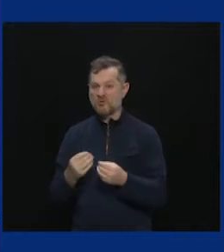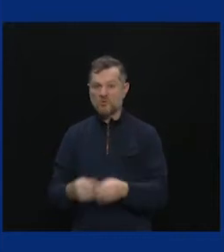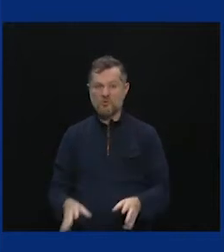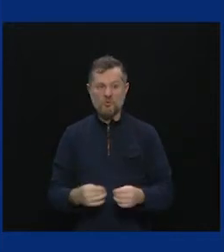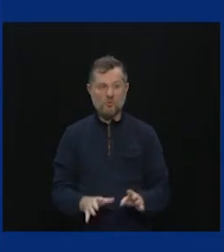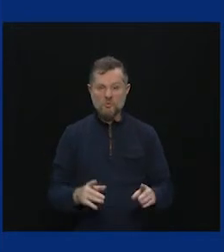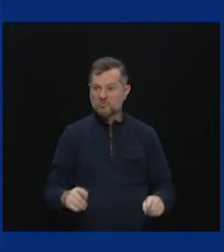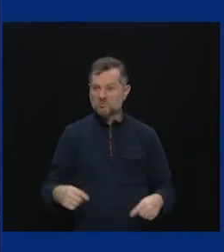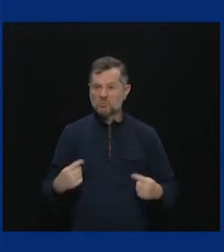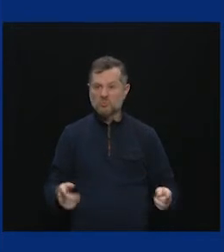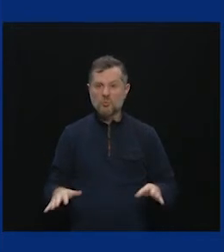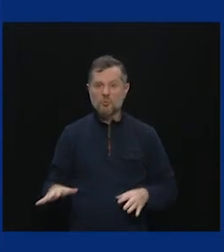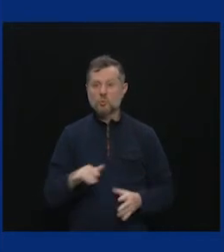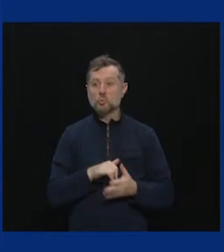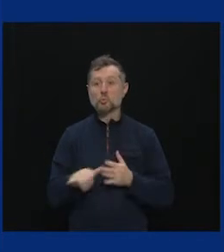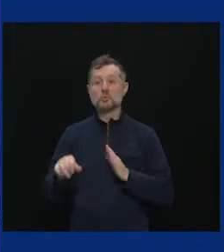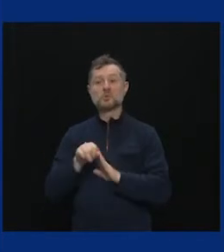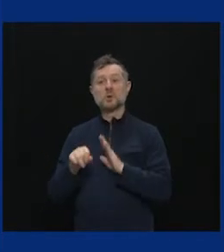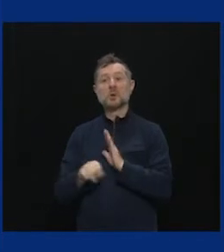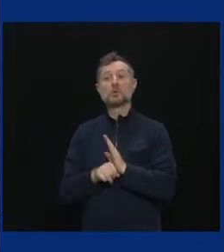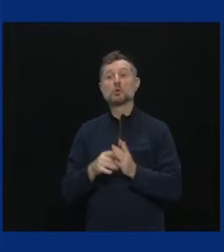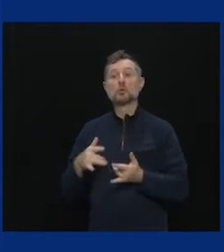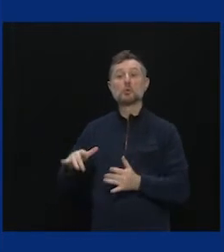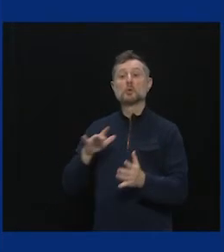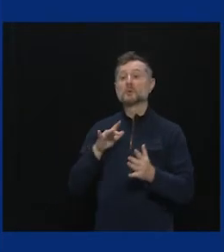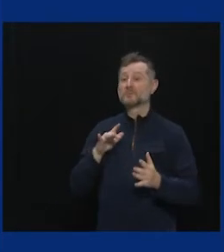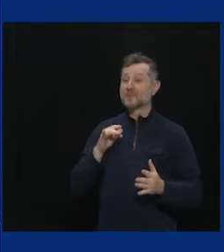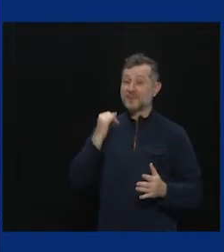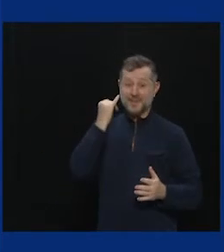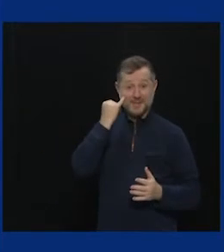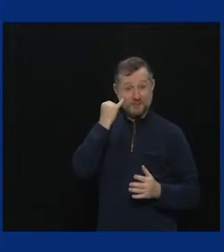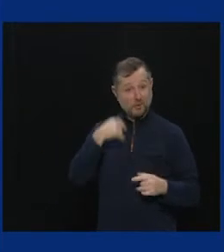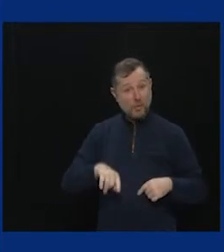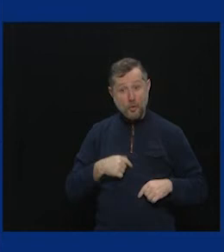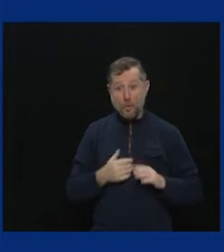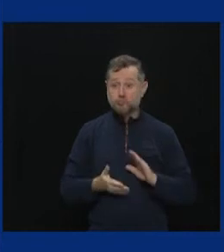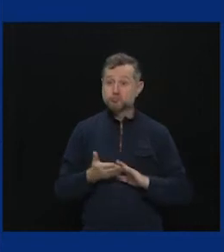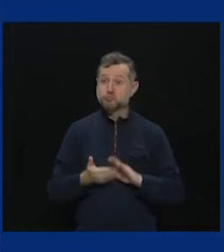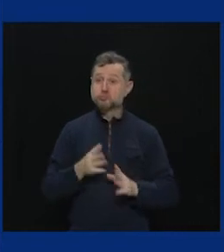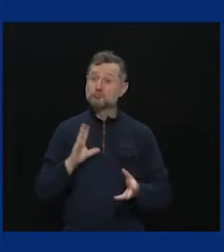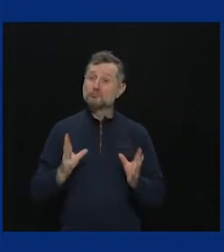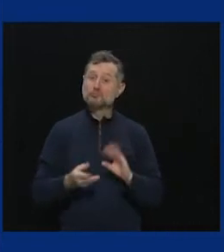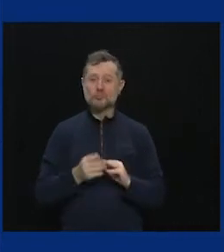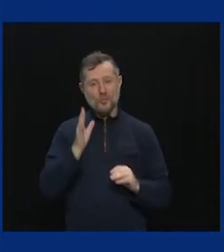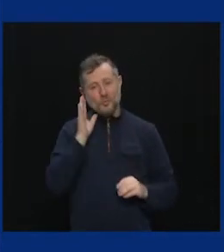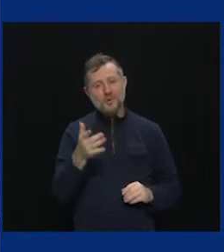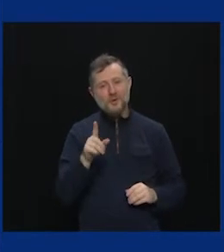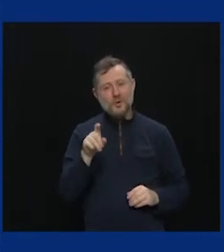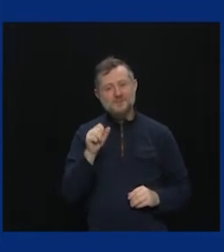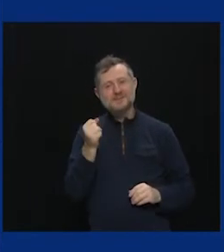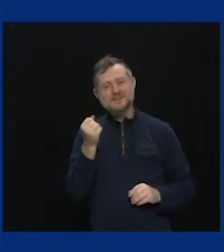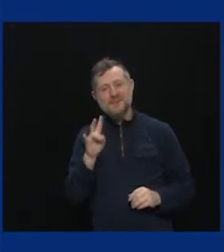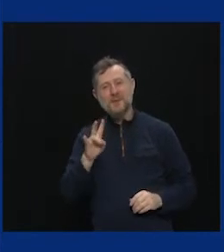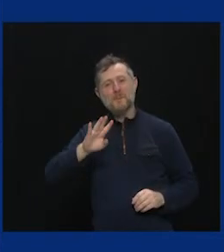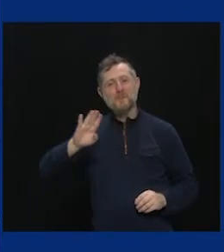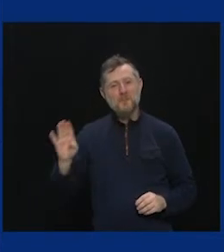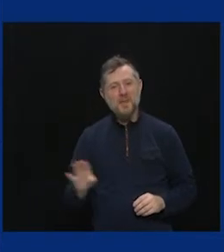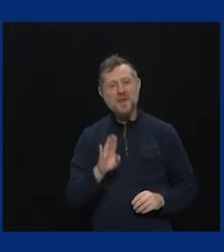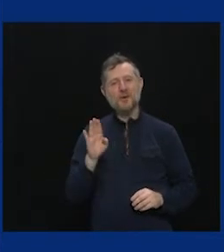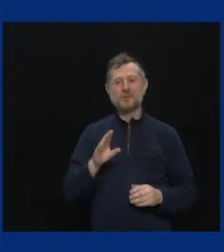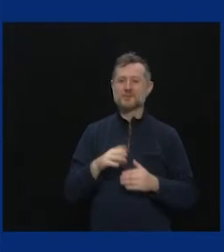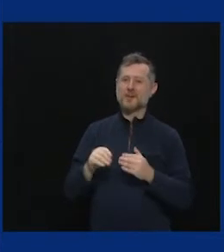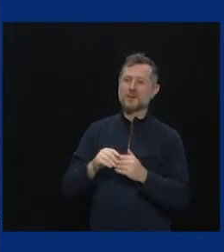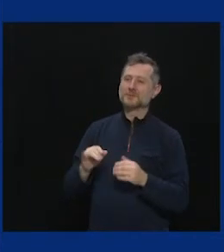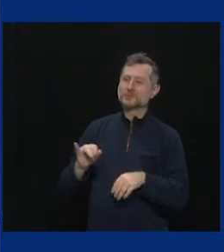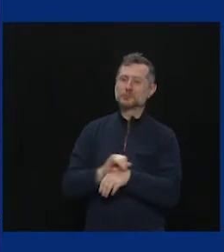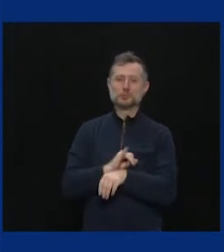doing well, is a $117 billion industry, third largest industry in our state. Hundreds of thousands